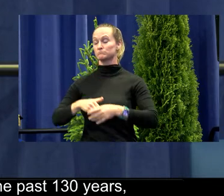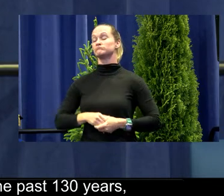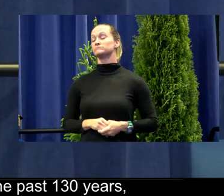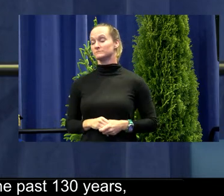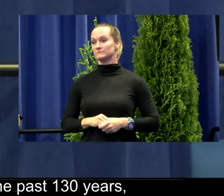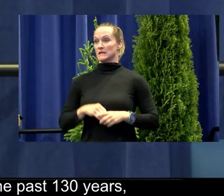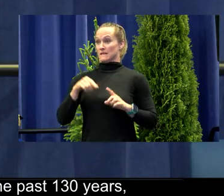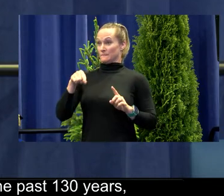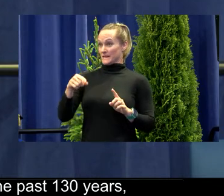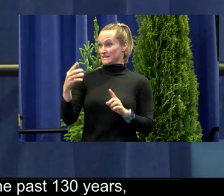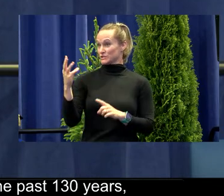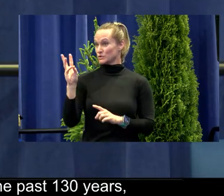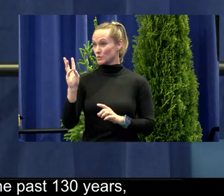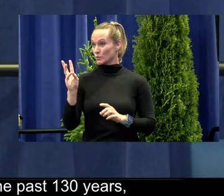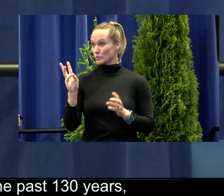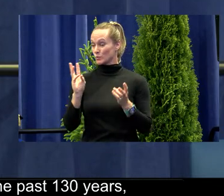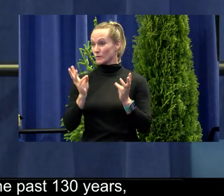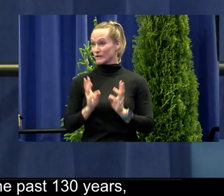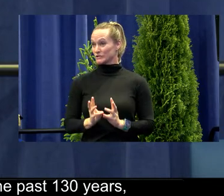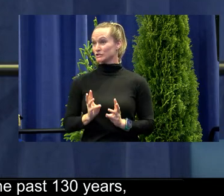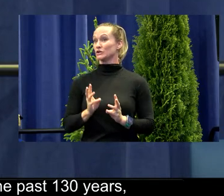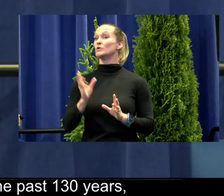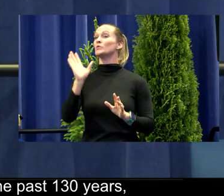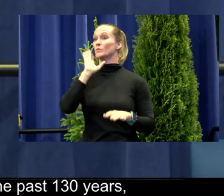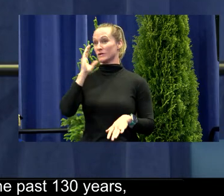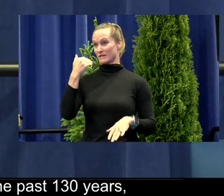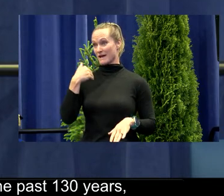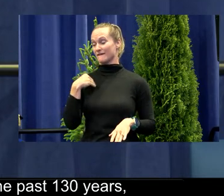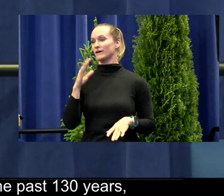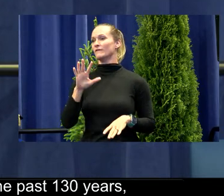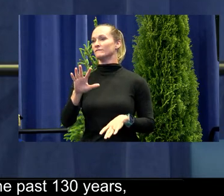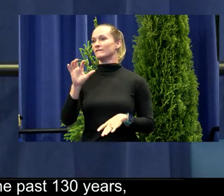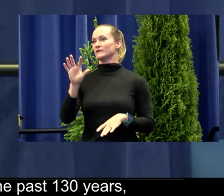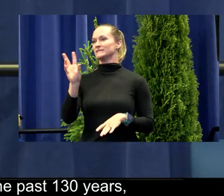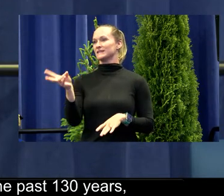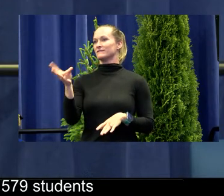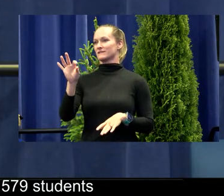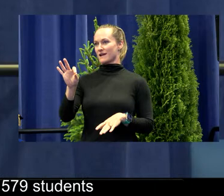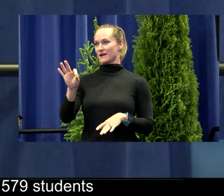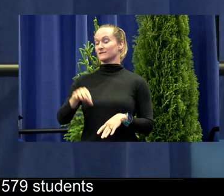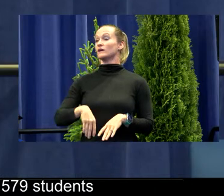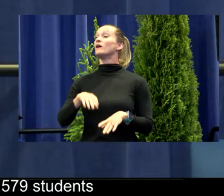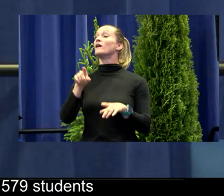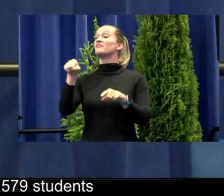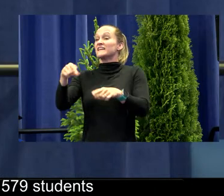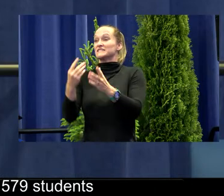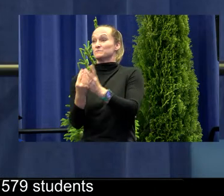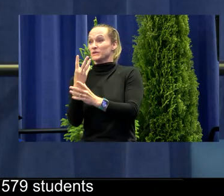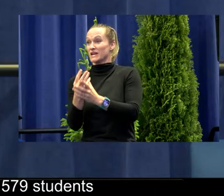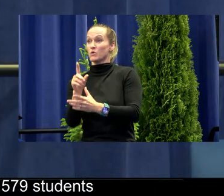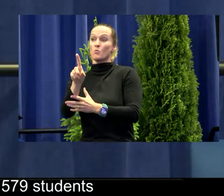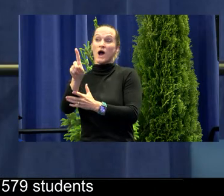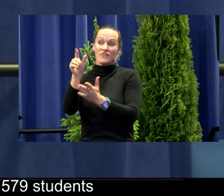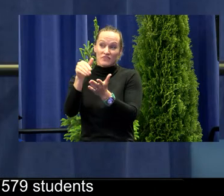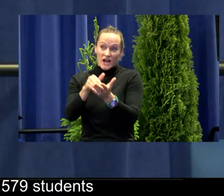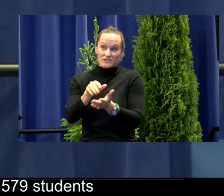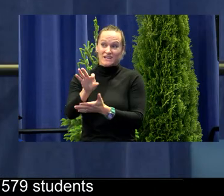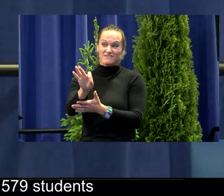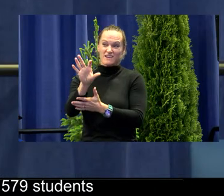winter, 579 students received their degrees. This spring, we add 1,908.